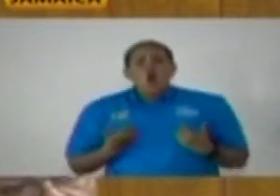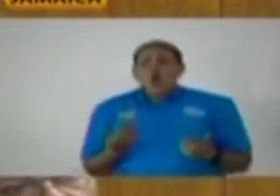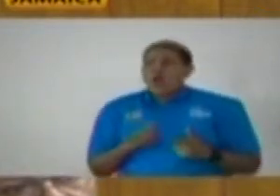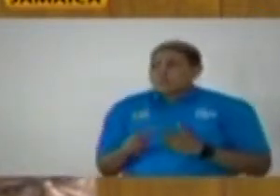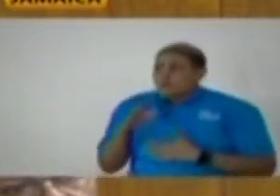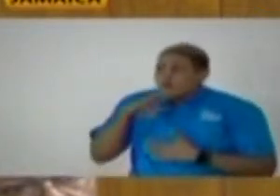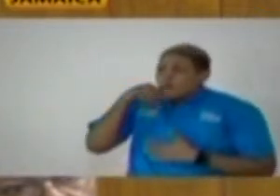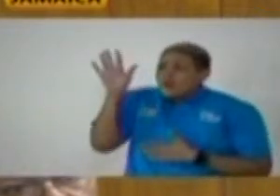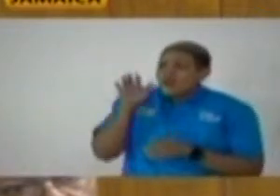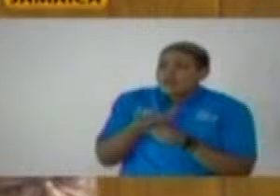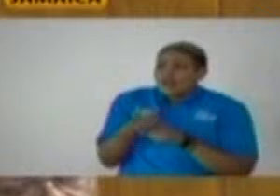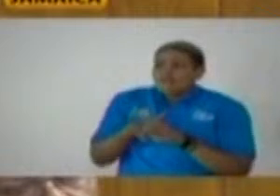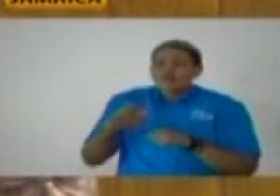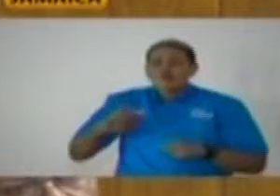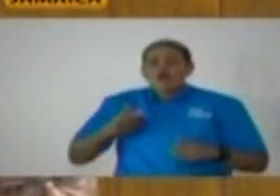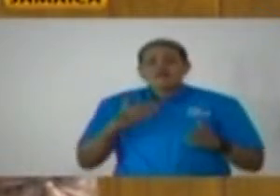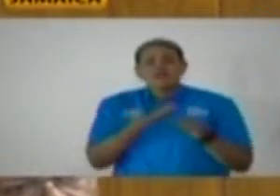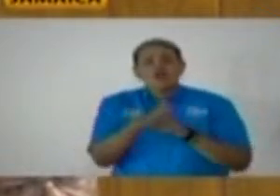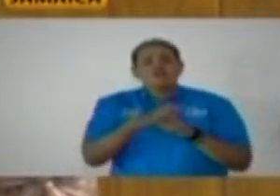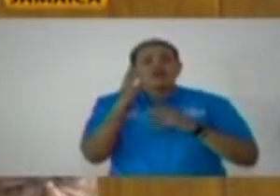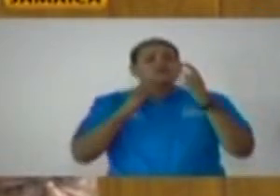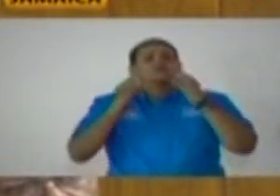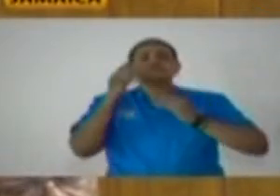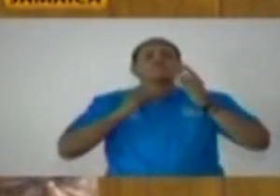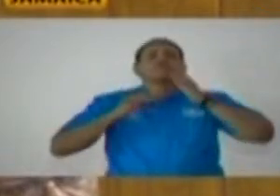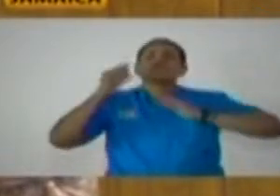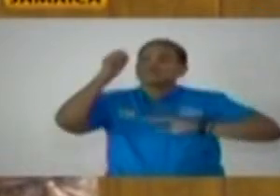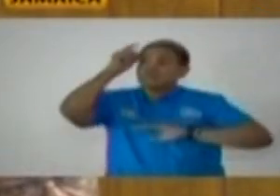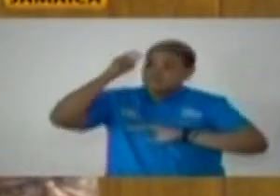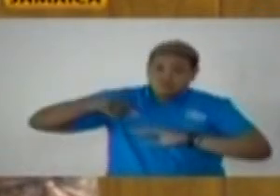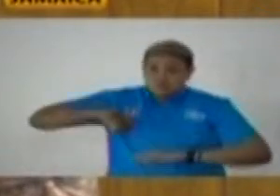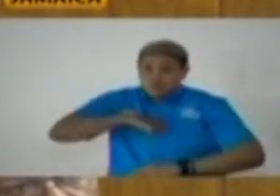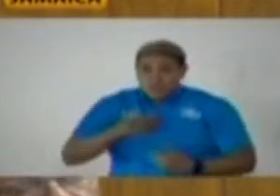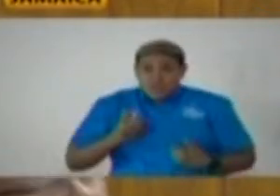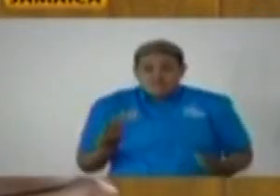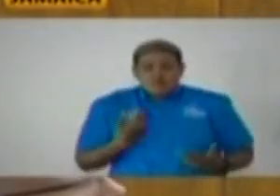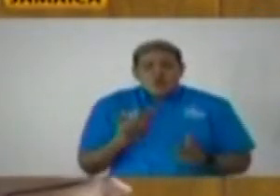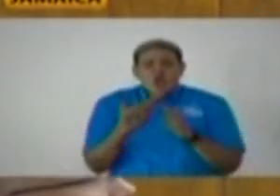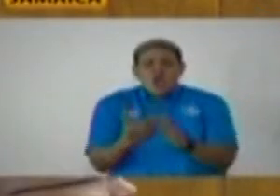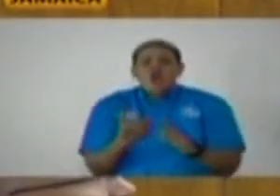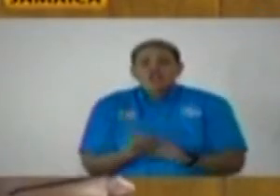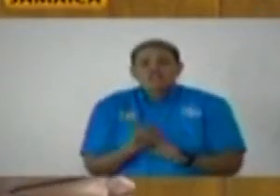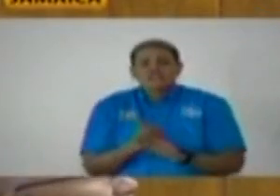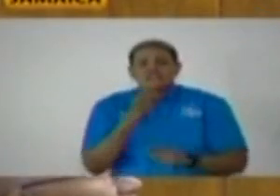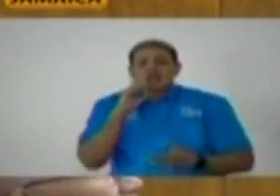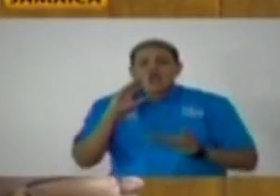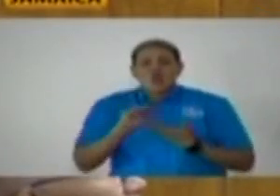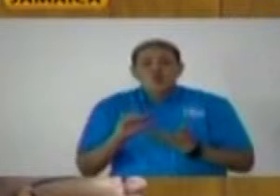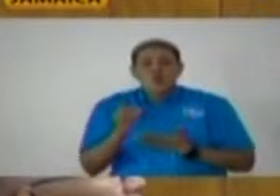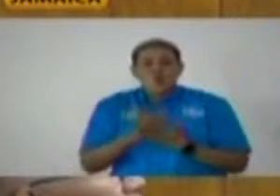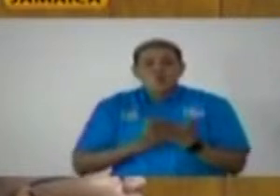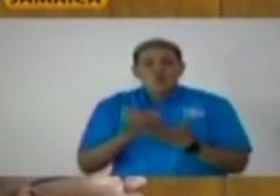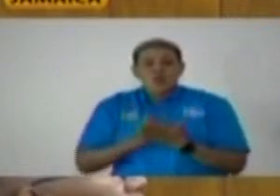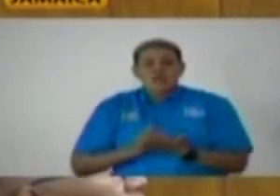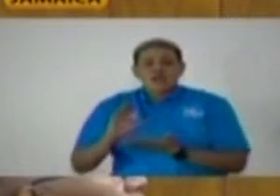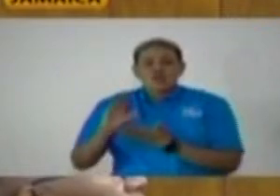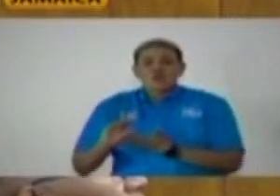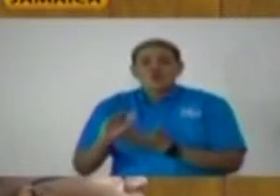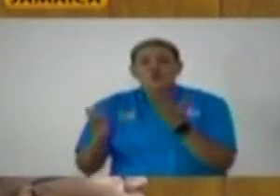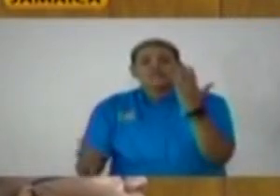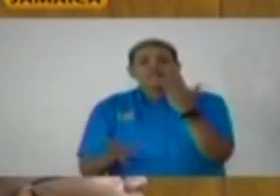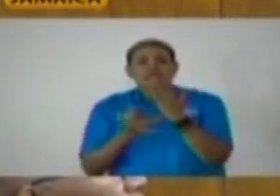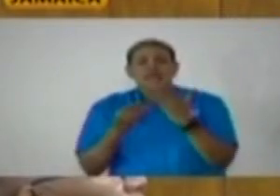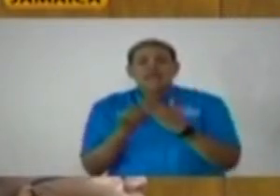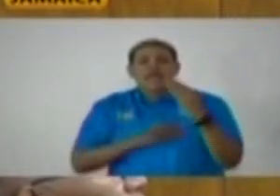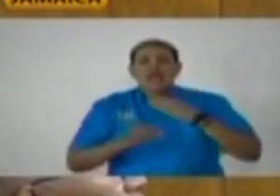to, and we have enough experience to understand that we have what I call a low-wage, low-tech economic